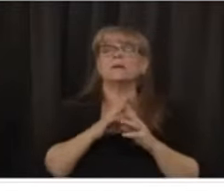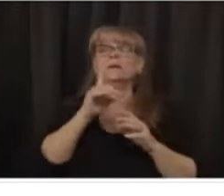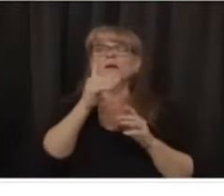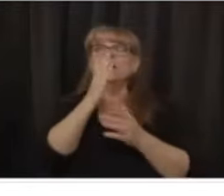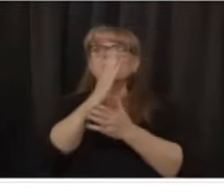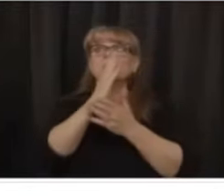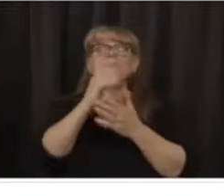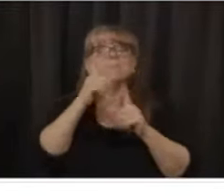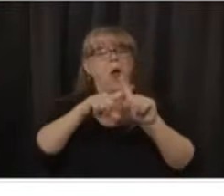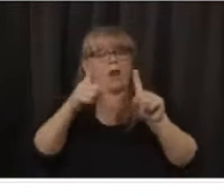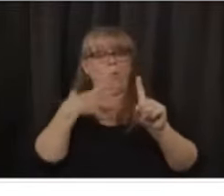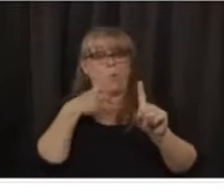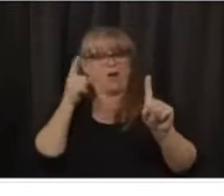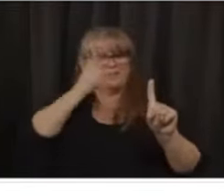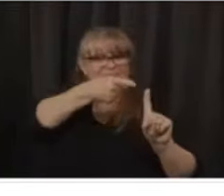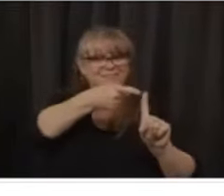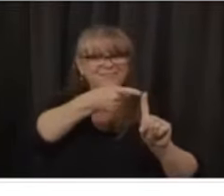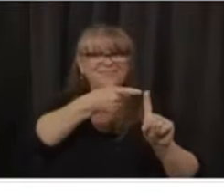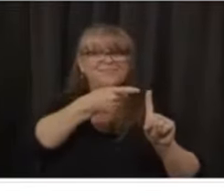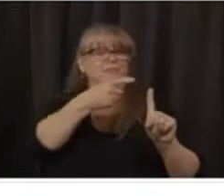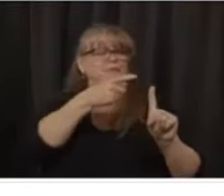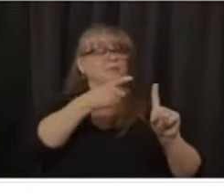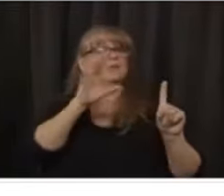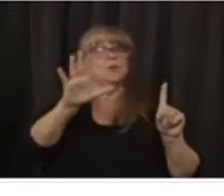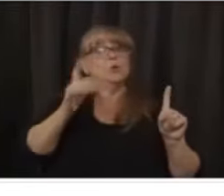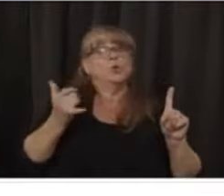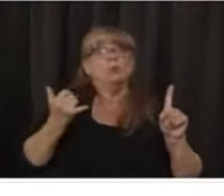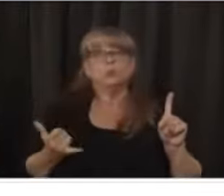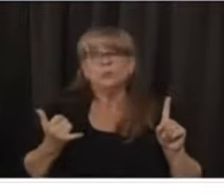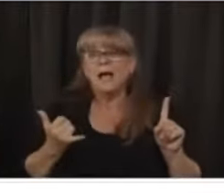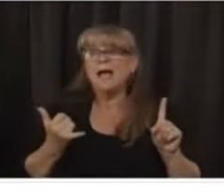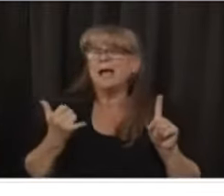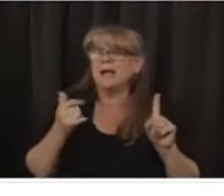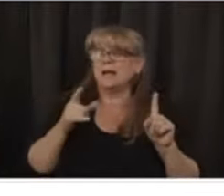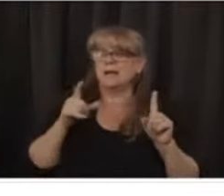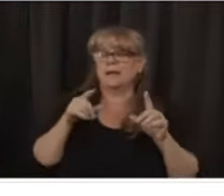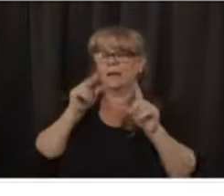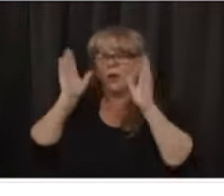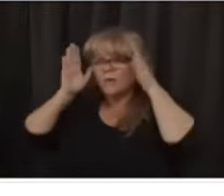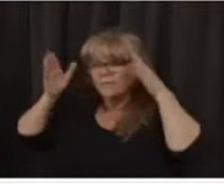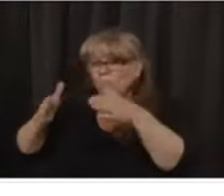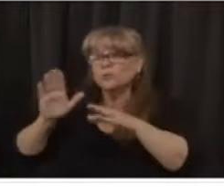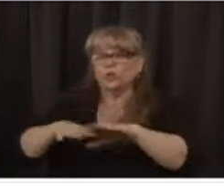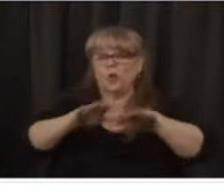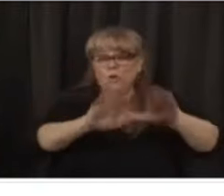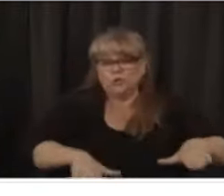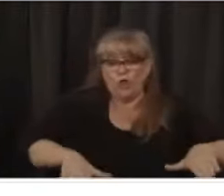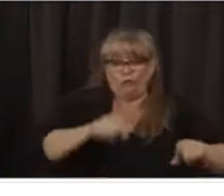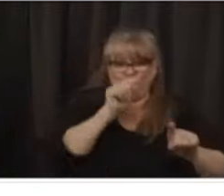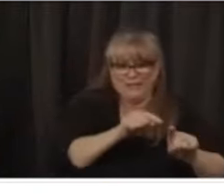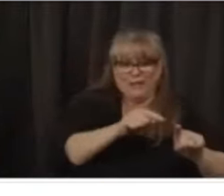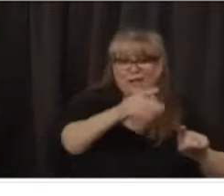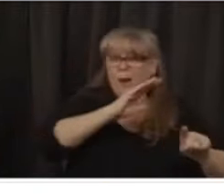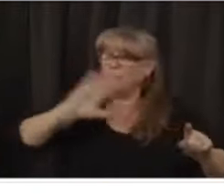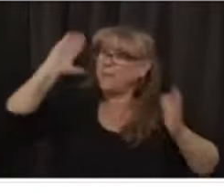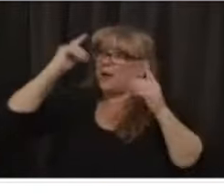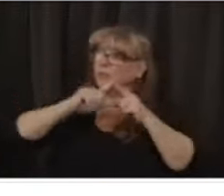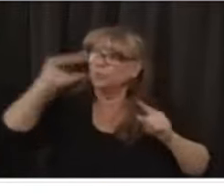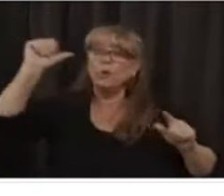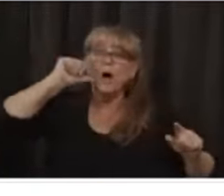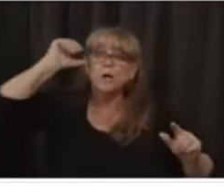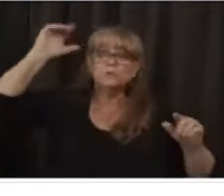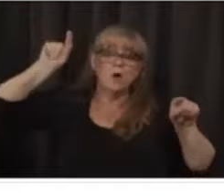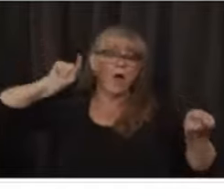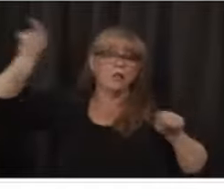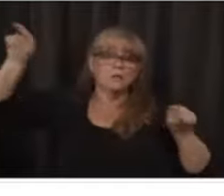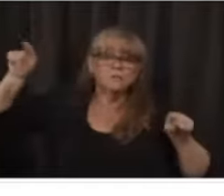too, is some of the differences that we are seeing among children right now compared to adults. And previously, I've showed you some of the data around